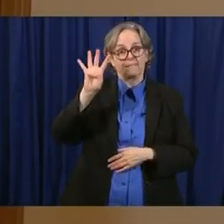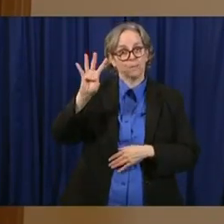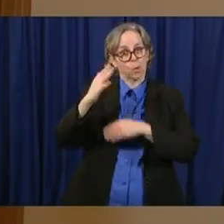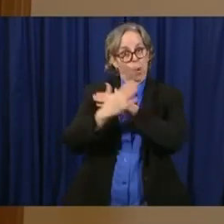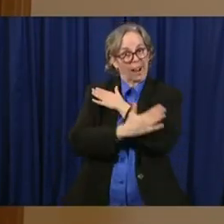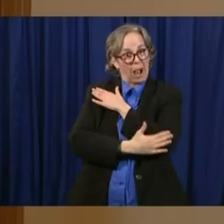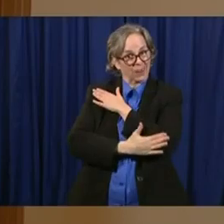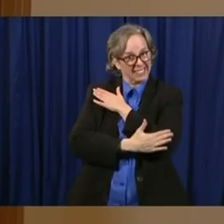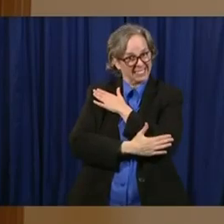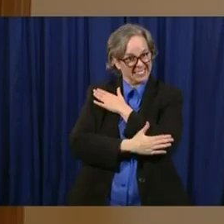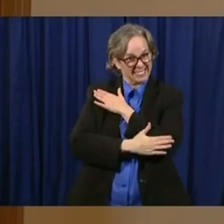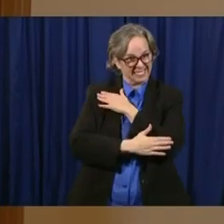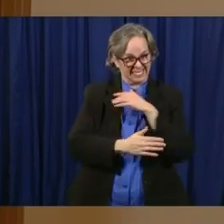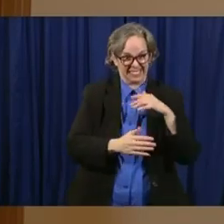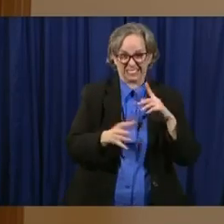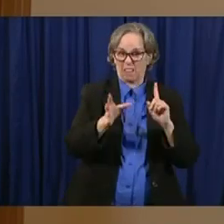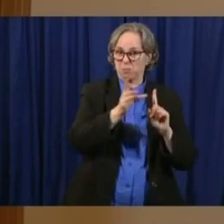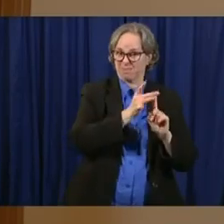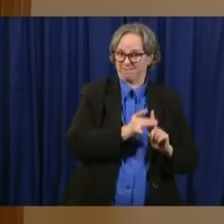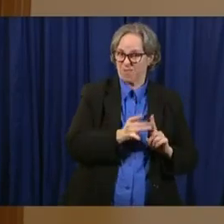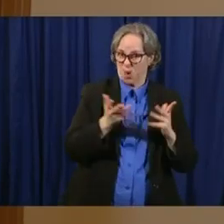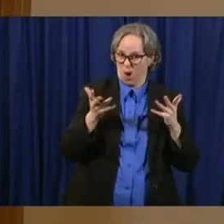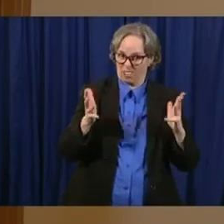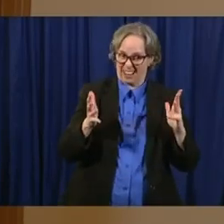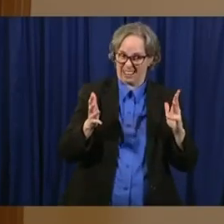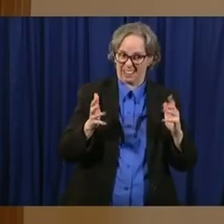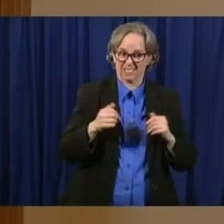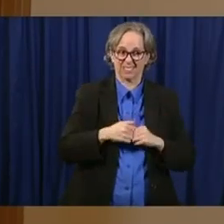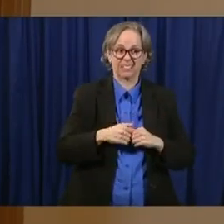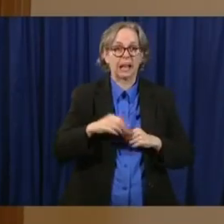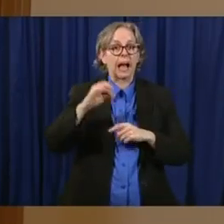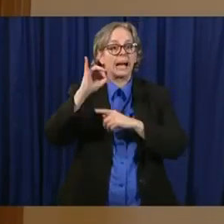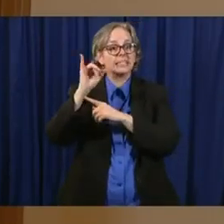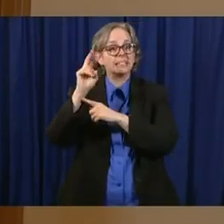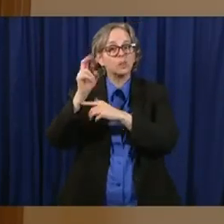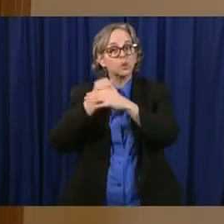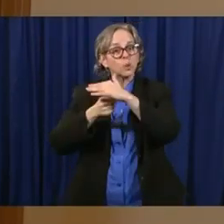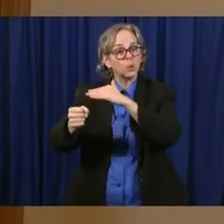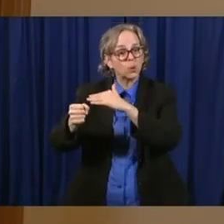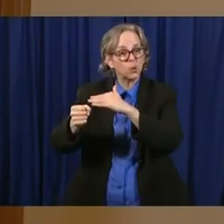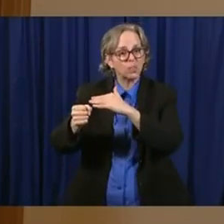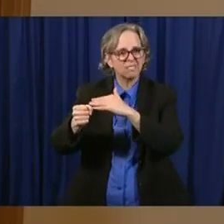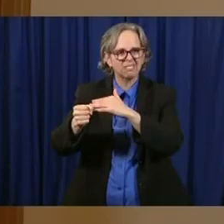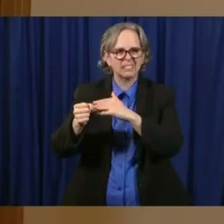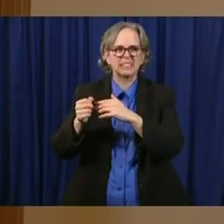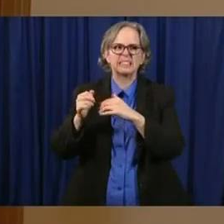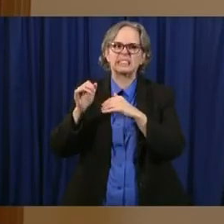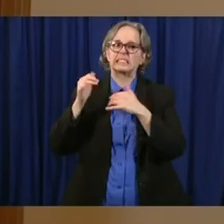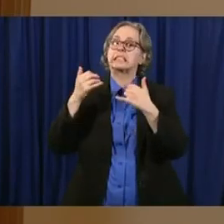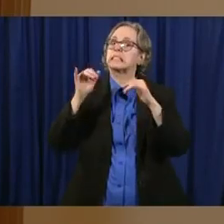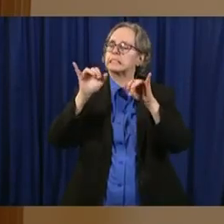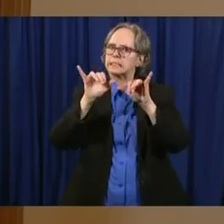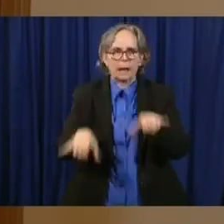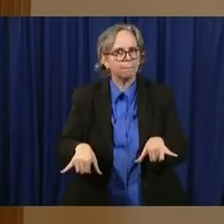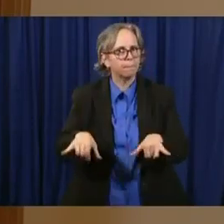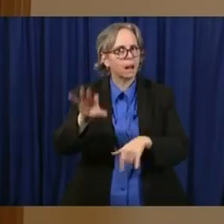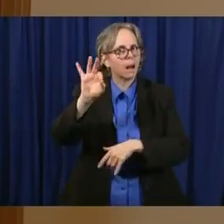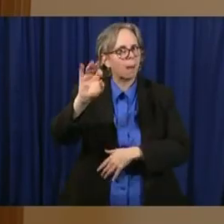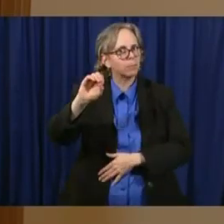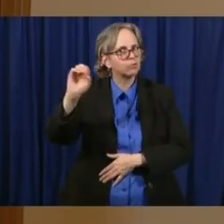one case. Our ICU admissions are still in the 9% range.